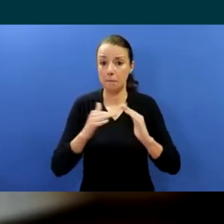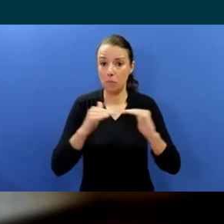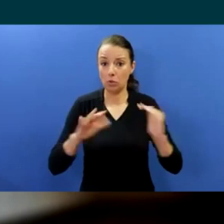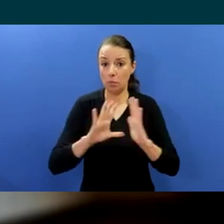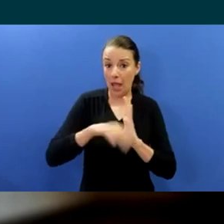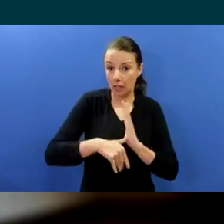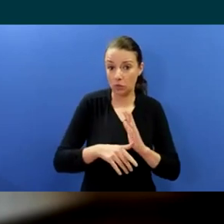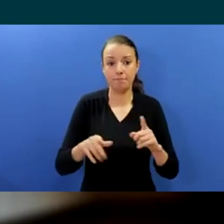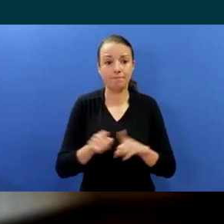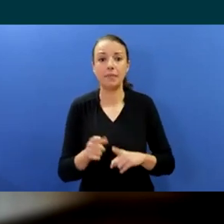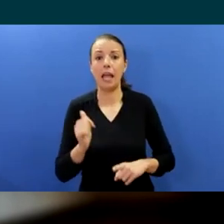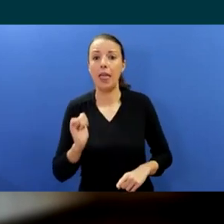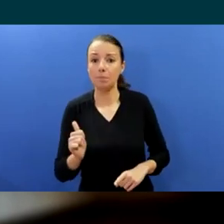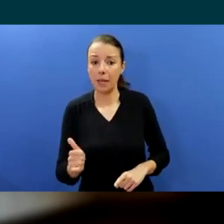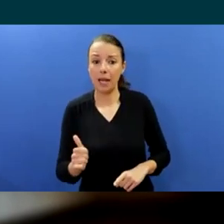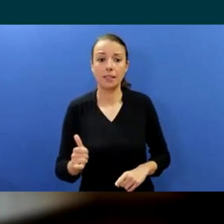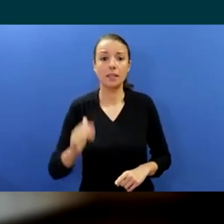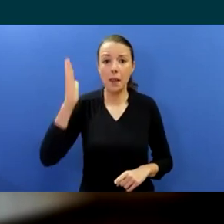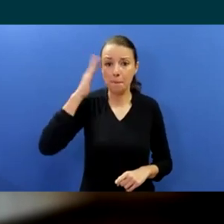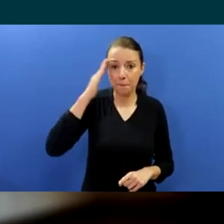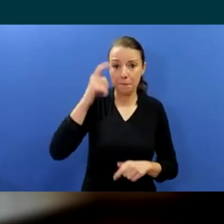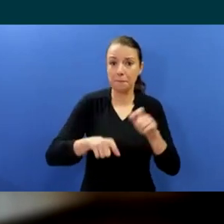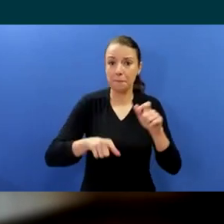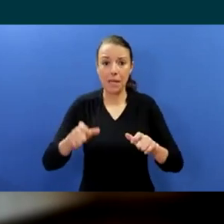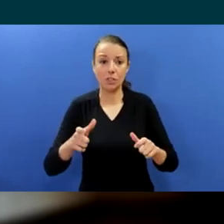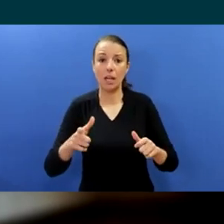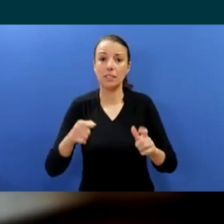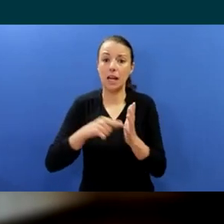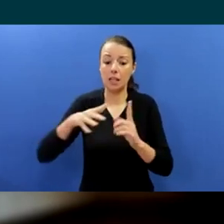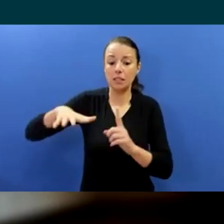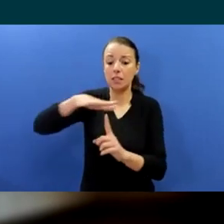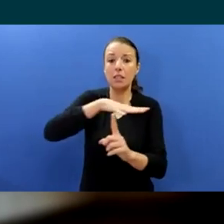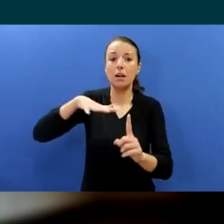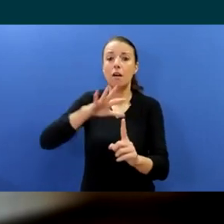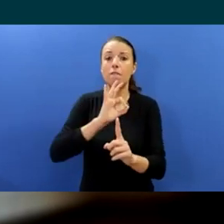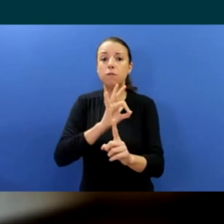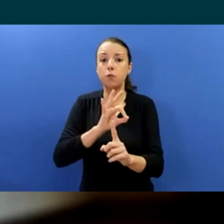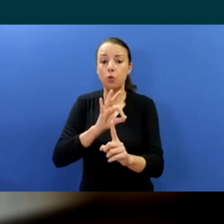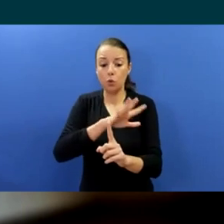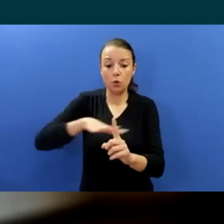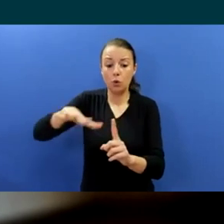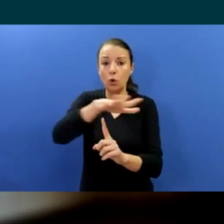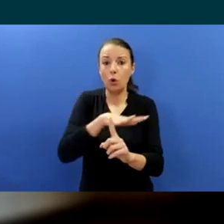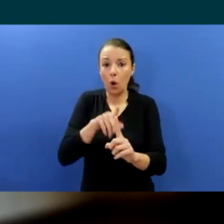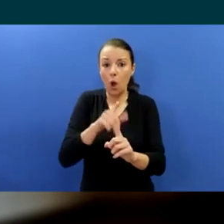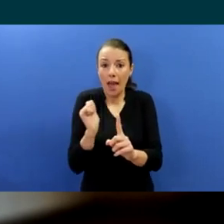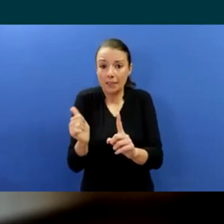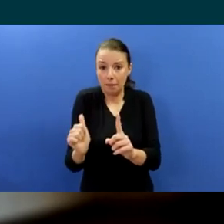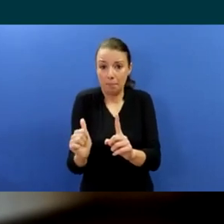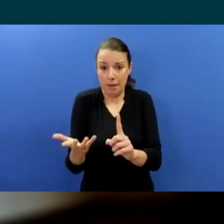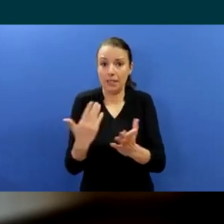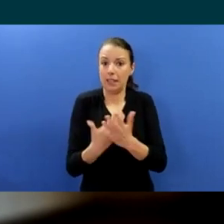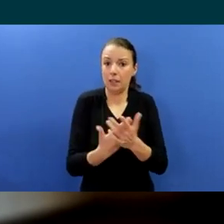actually, it brings a value to involve inhabitants in the urban planning projects, because they